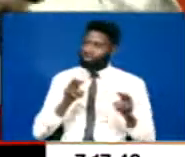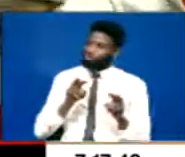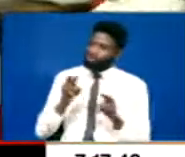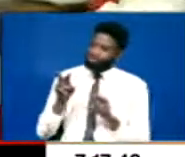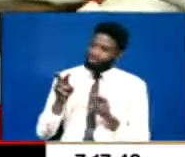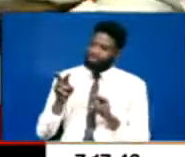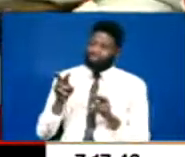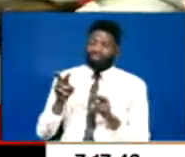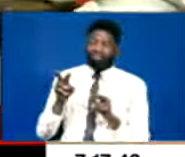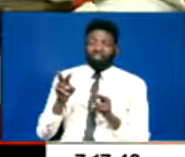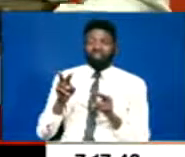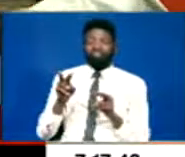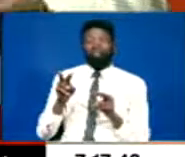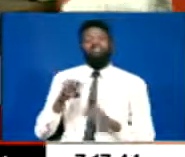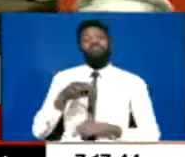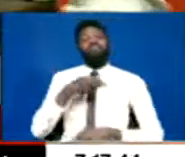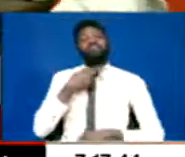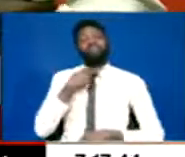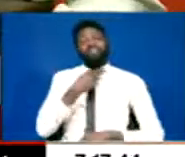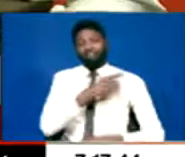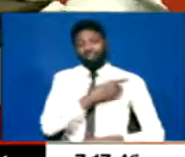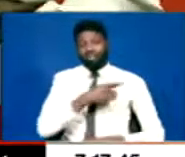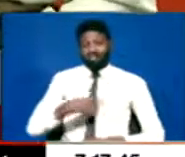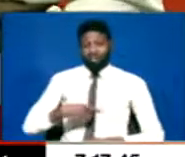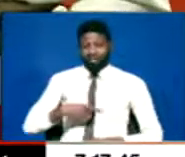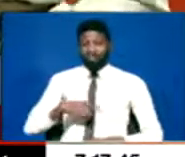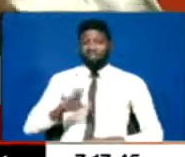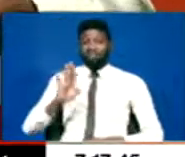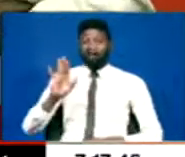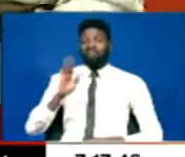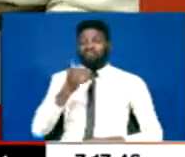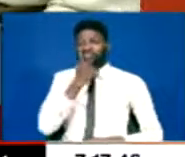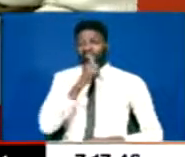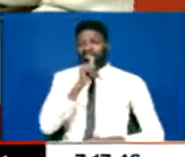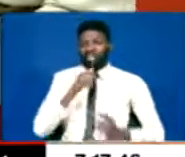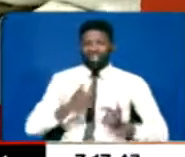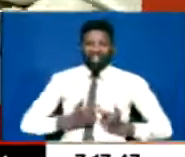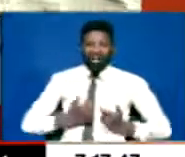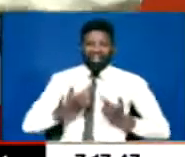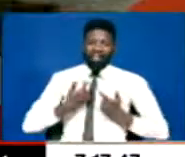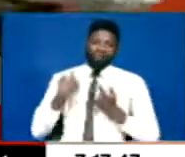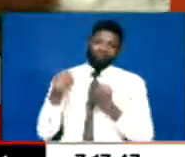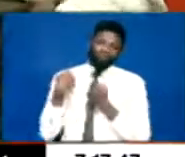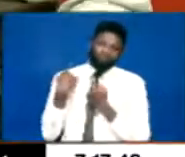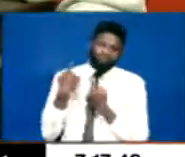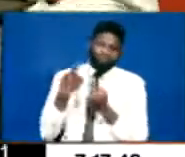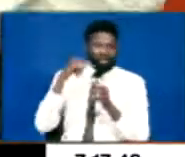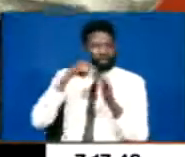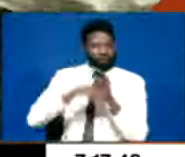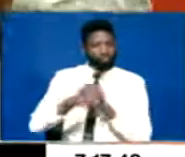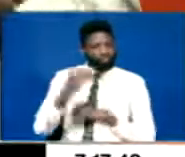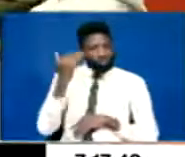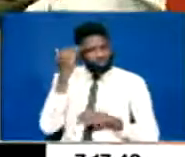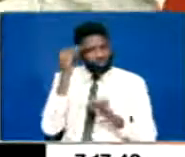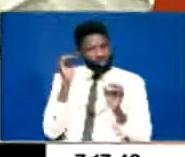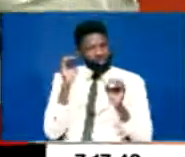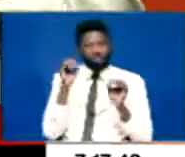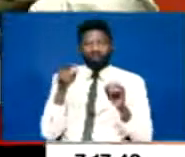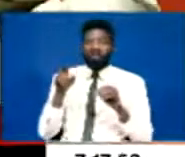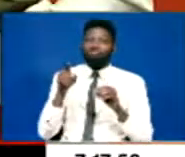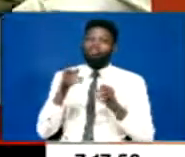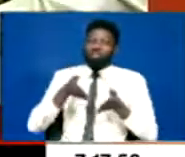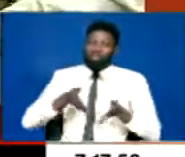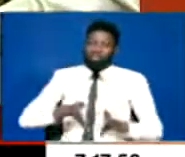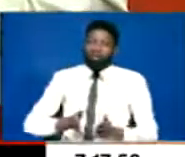Mwaure. Not much is known about his private life over the years, and especially looking to his growing up, his parent,